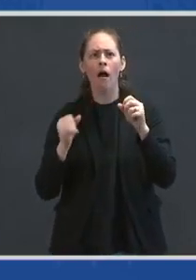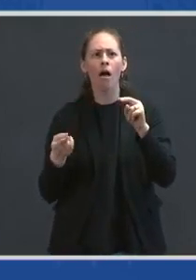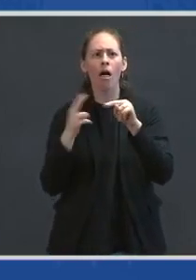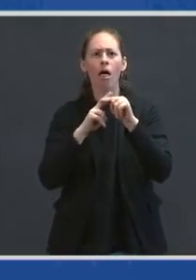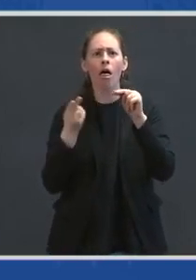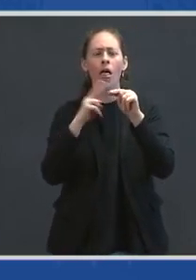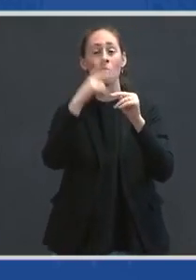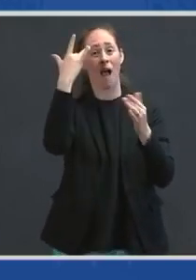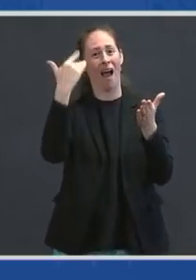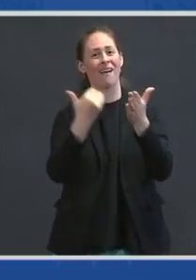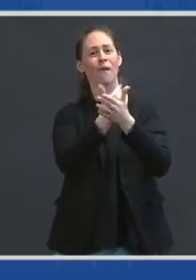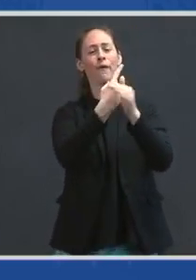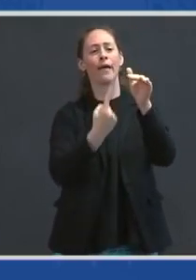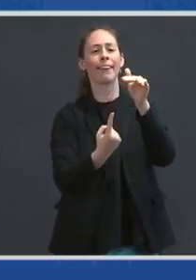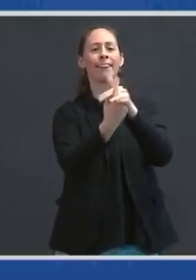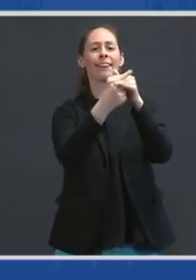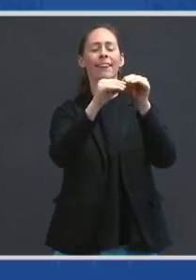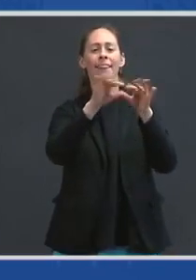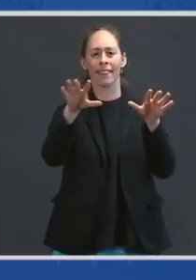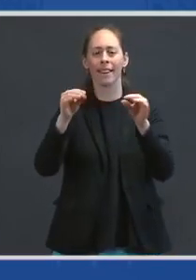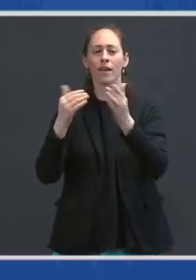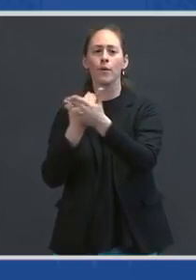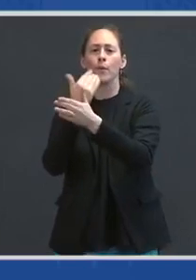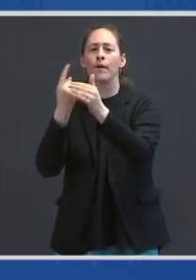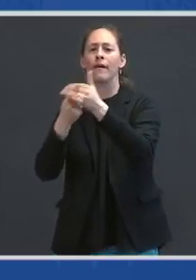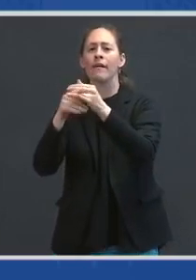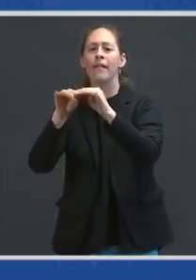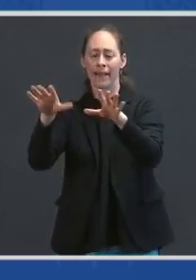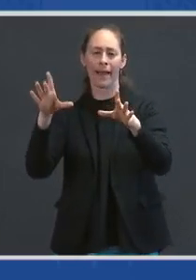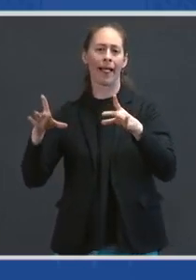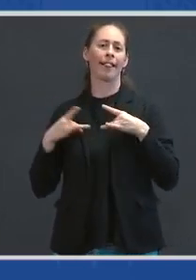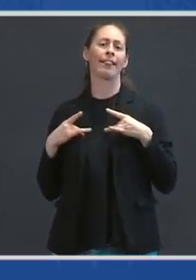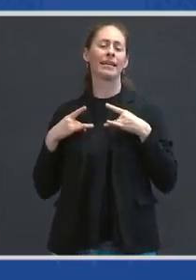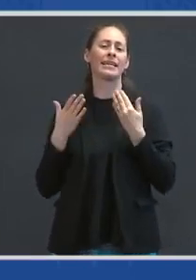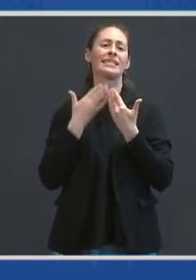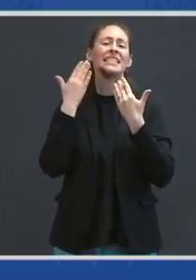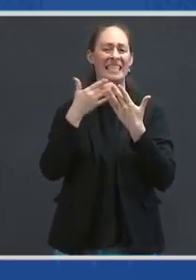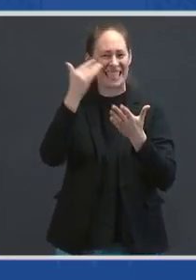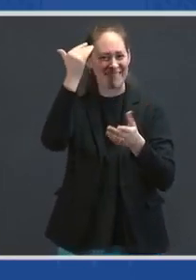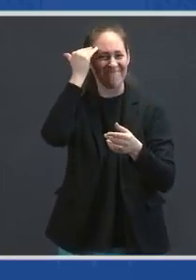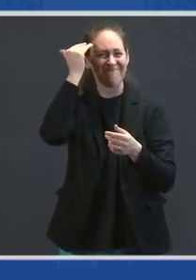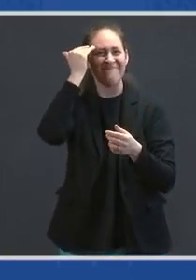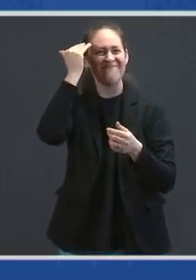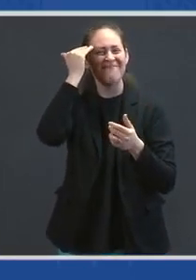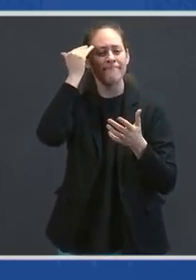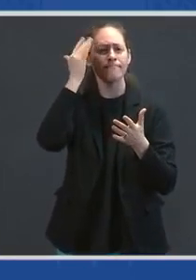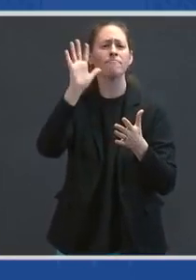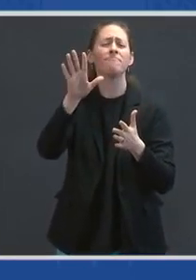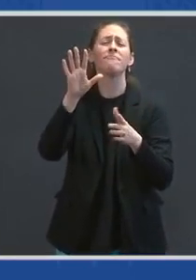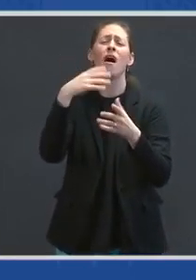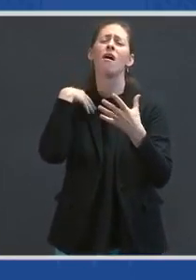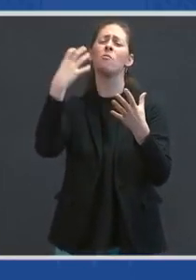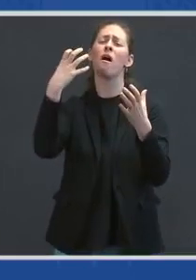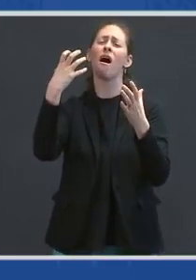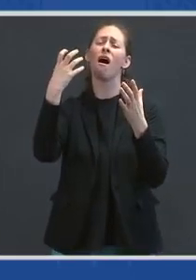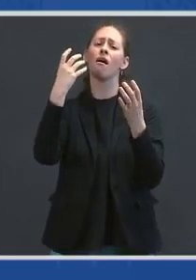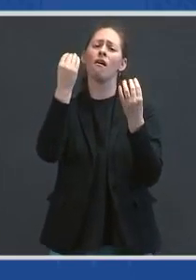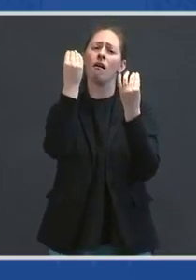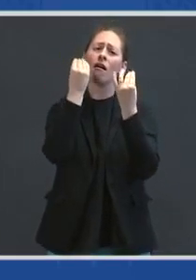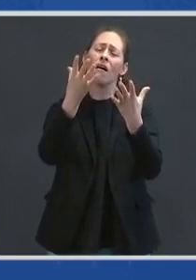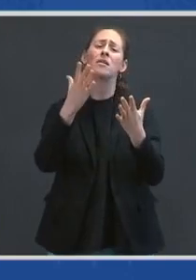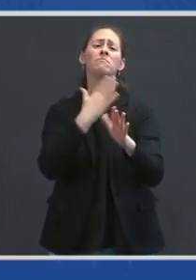make something really very clear. This is not a time to relax. We must keep washing our